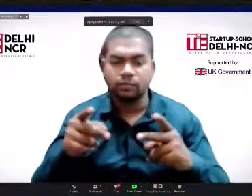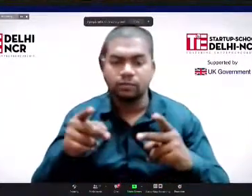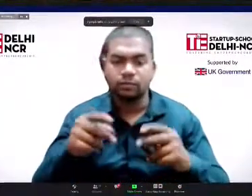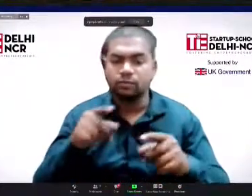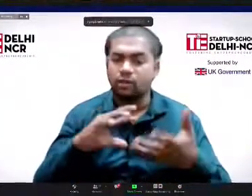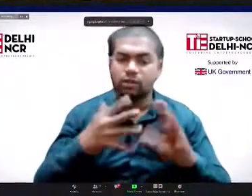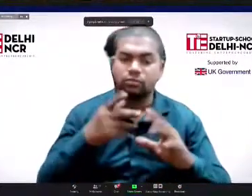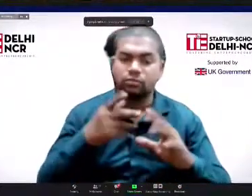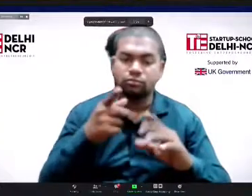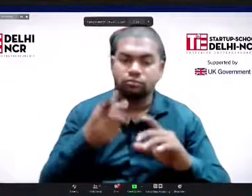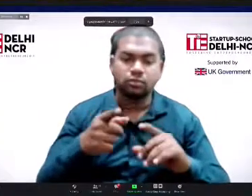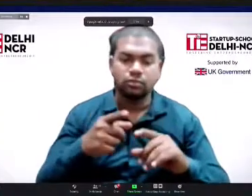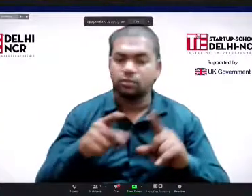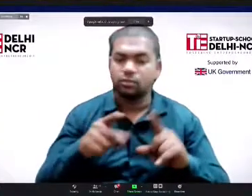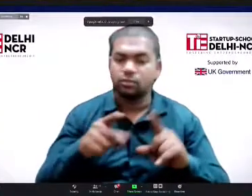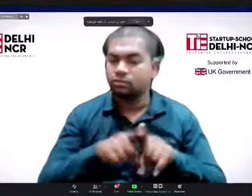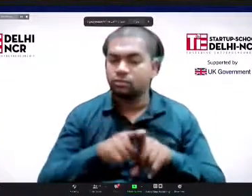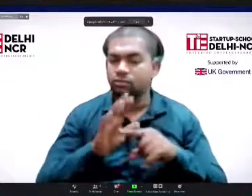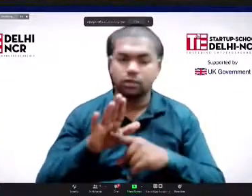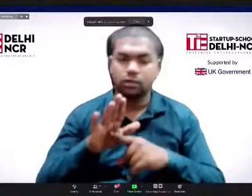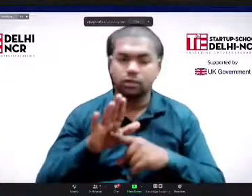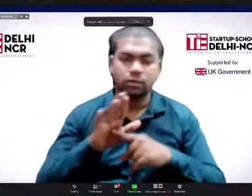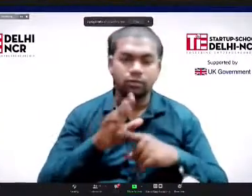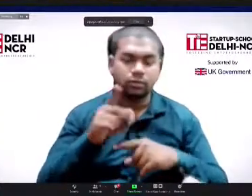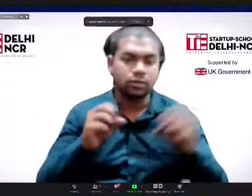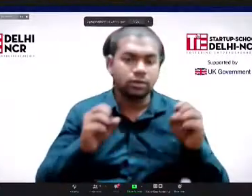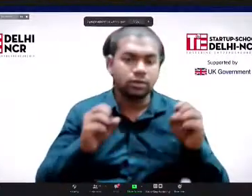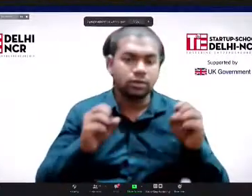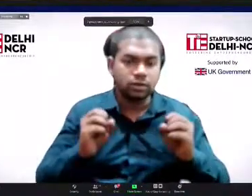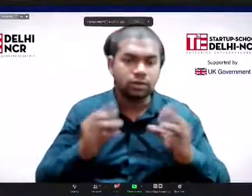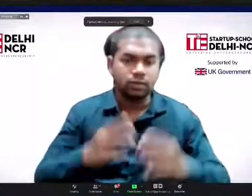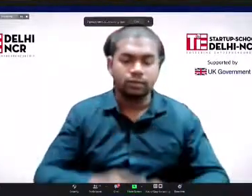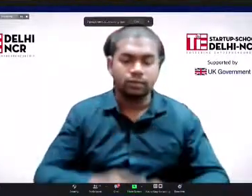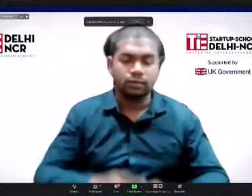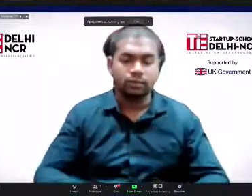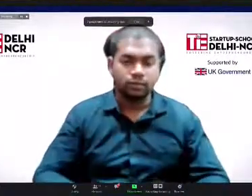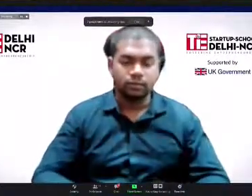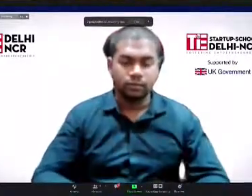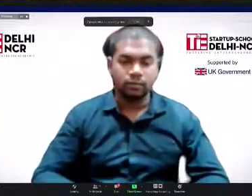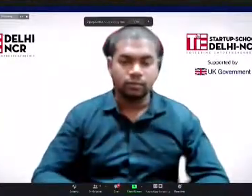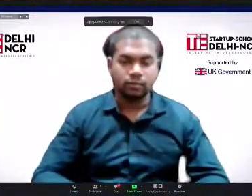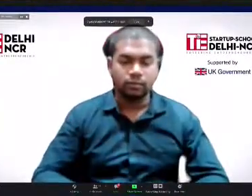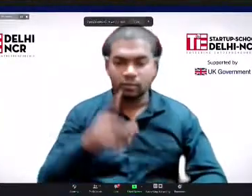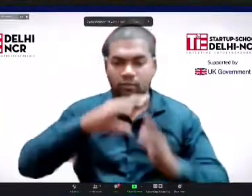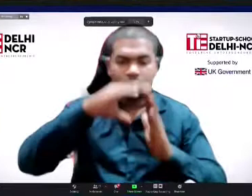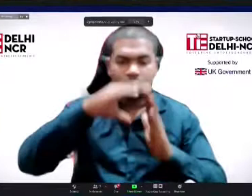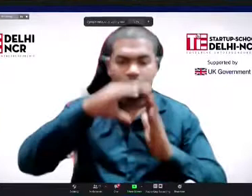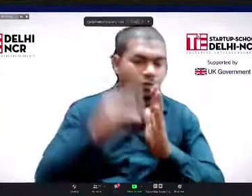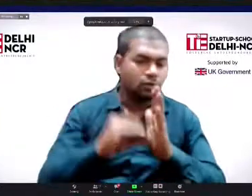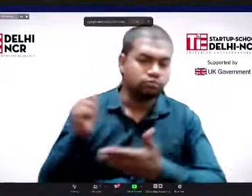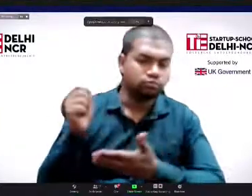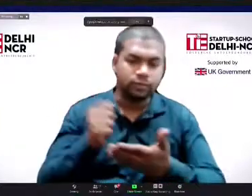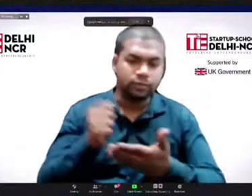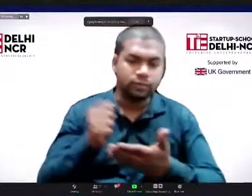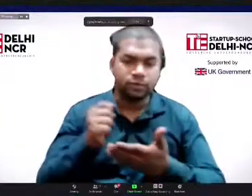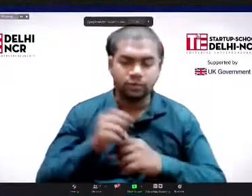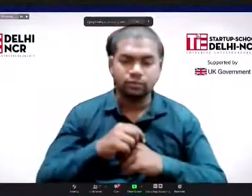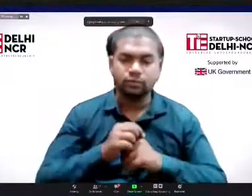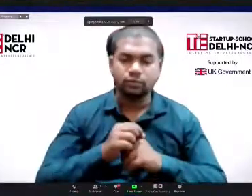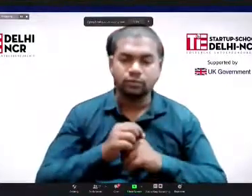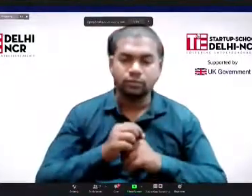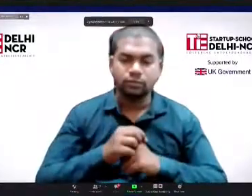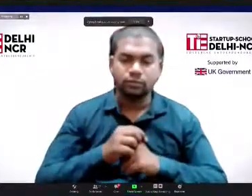we are going to envision? And even as a startup, if you have a very low budget approach,